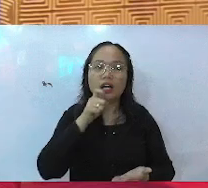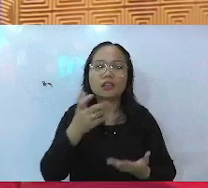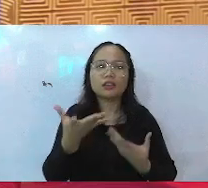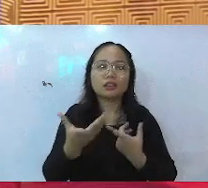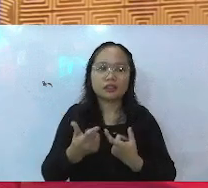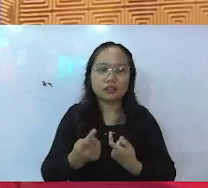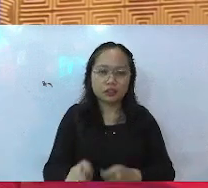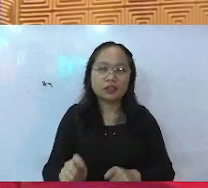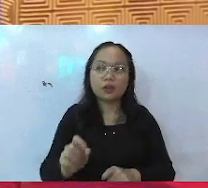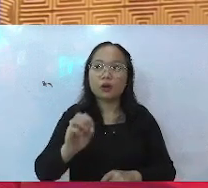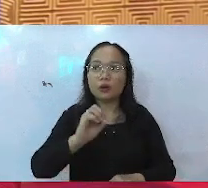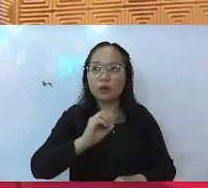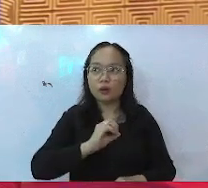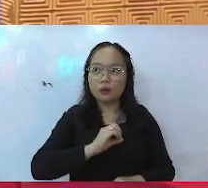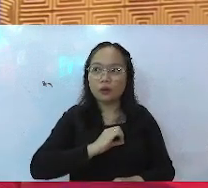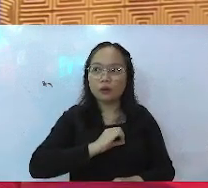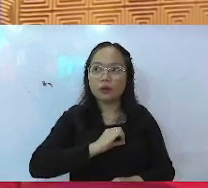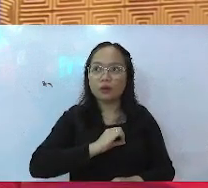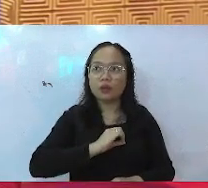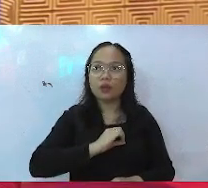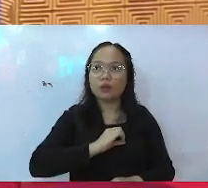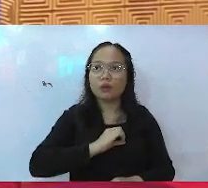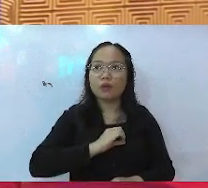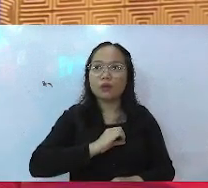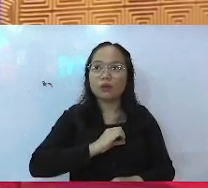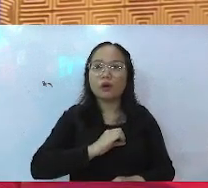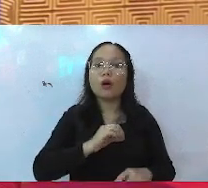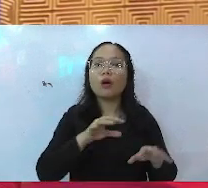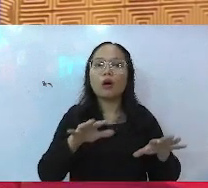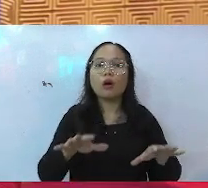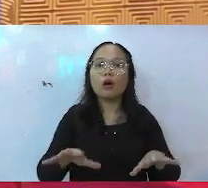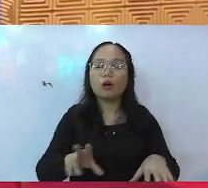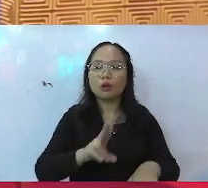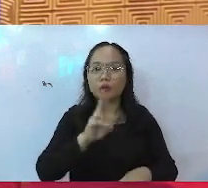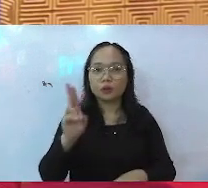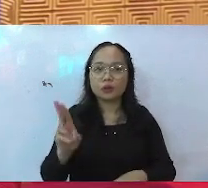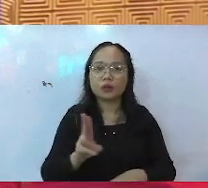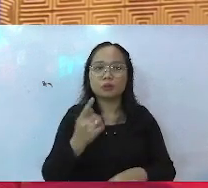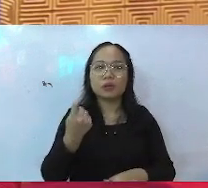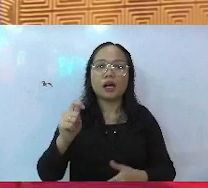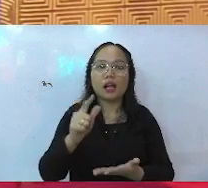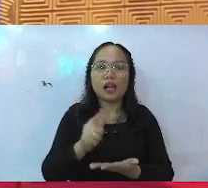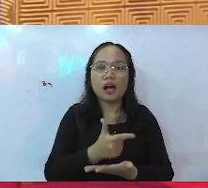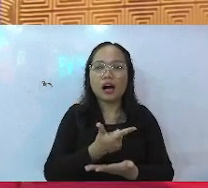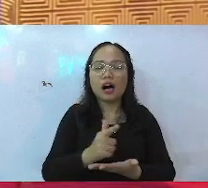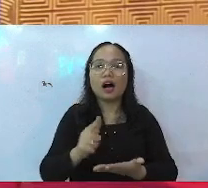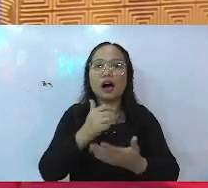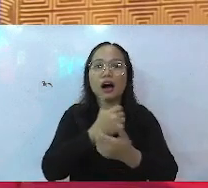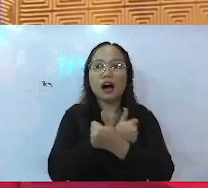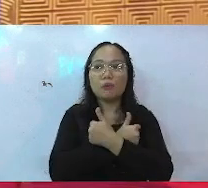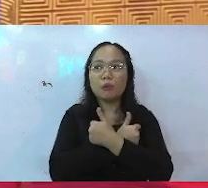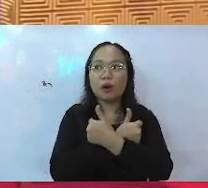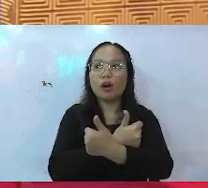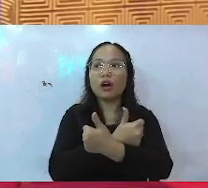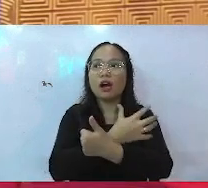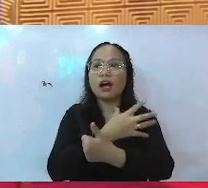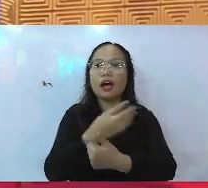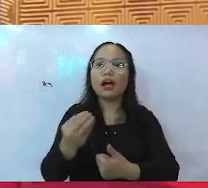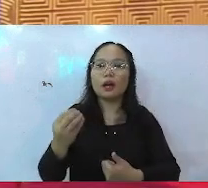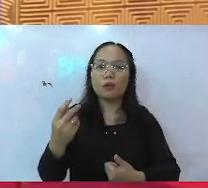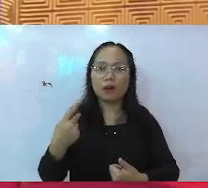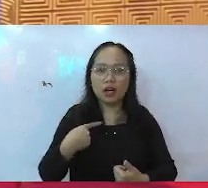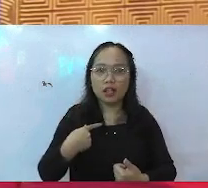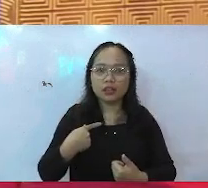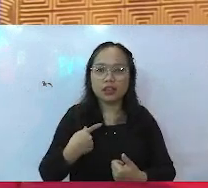trust your put on the gosp